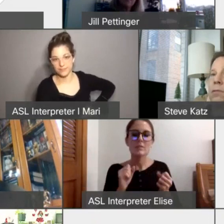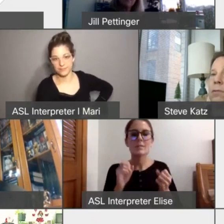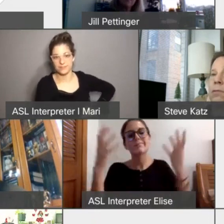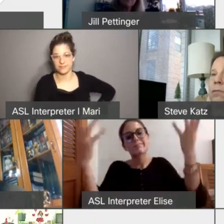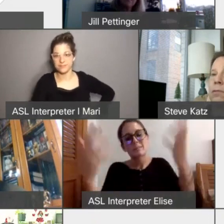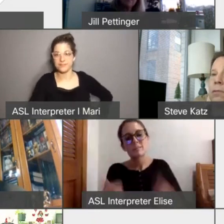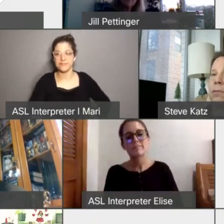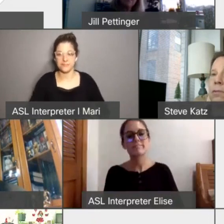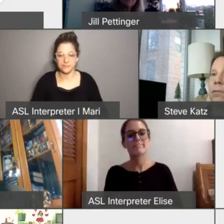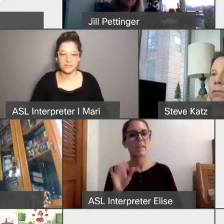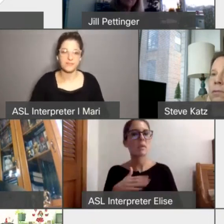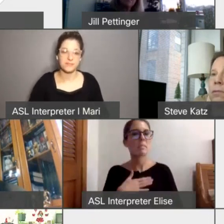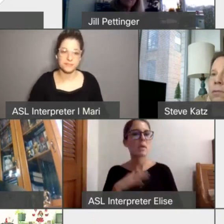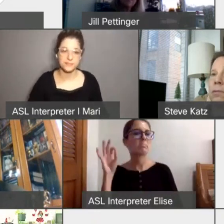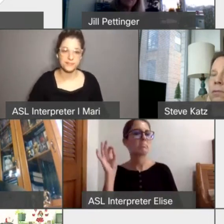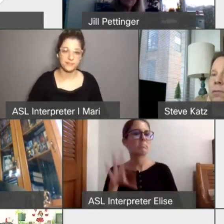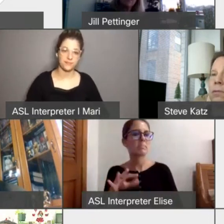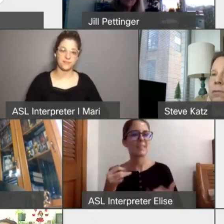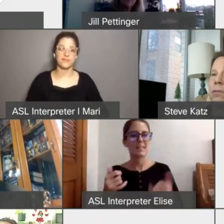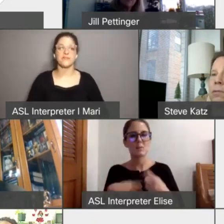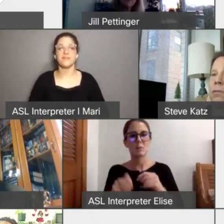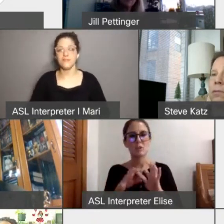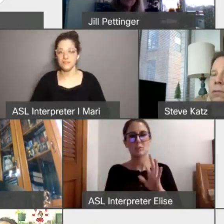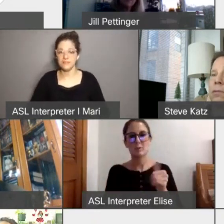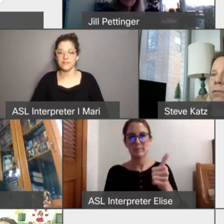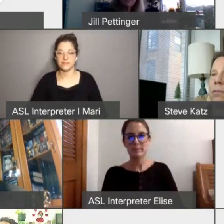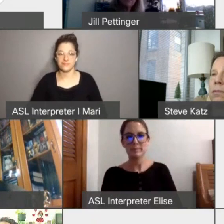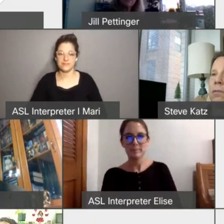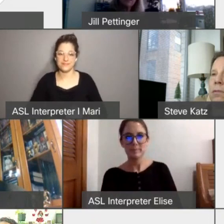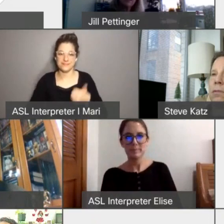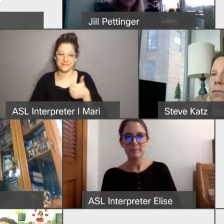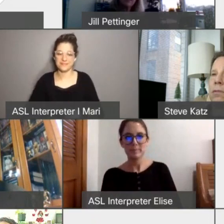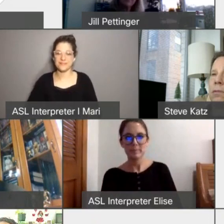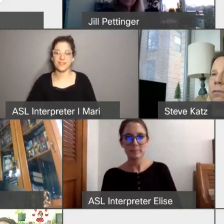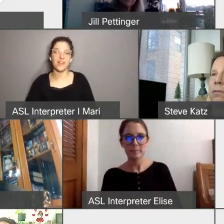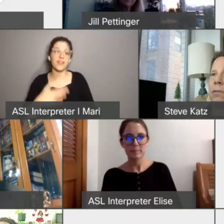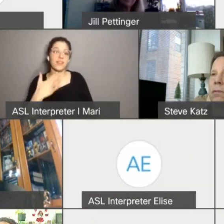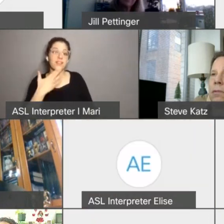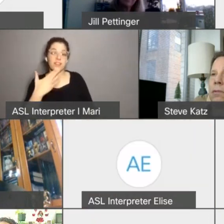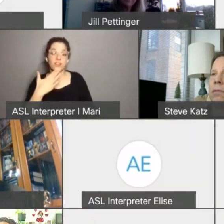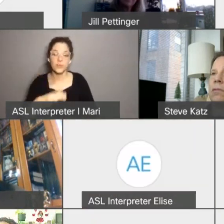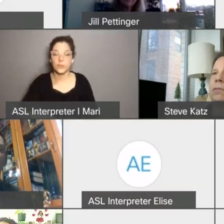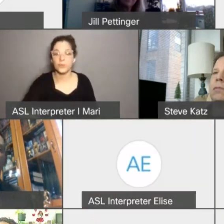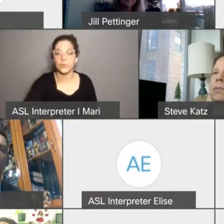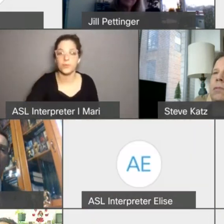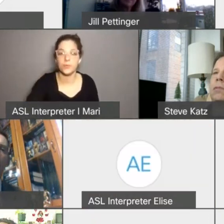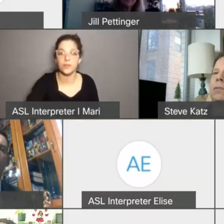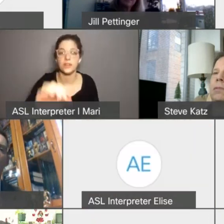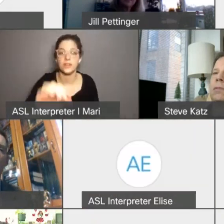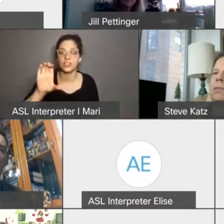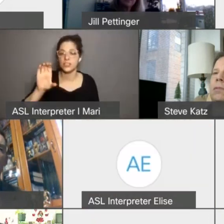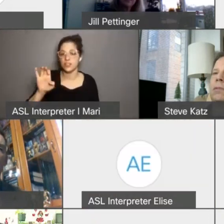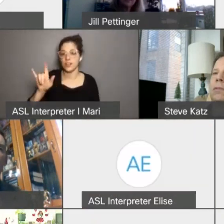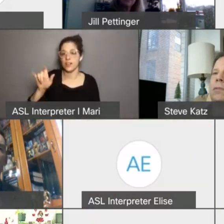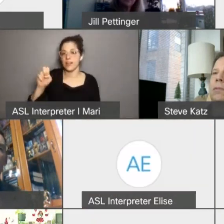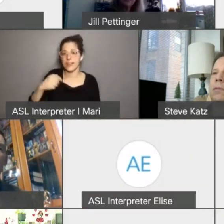to what I think is needed. Thank you. Thank you, Can Angela. can I respond to that? Please.